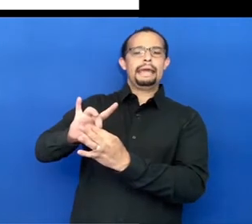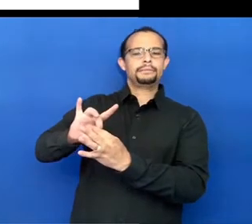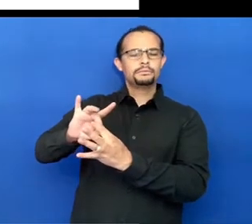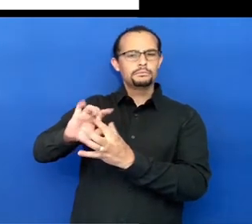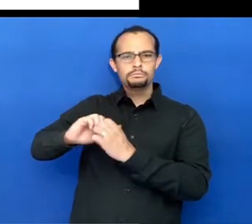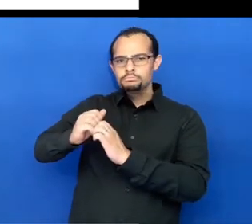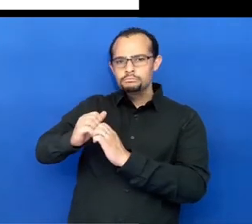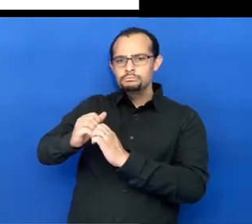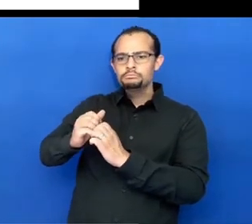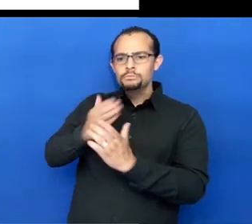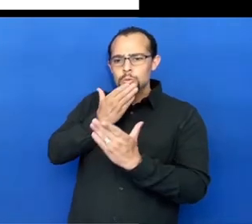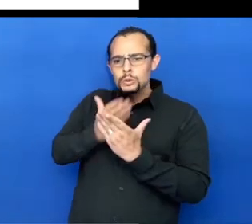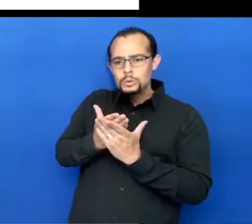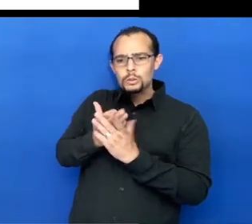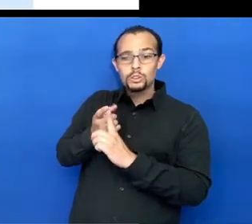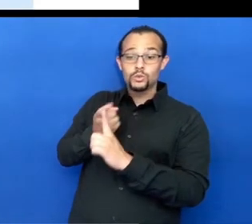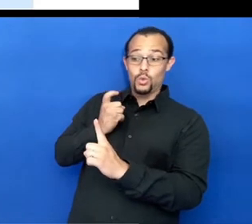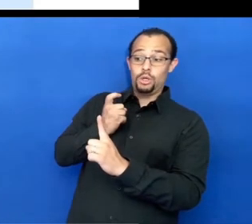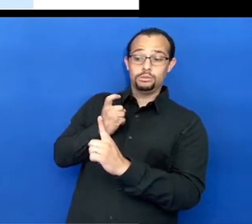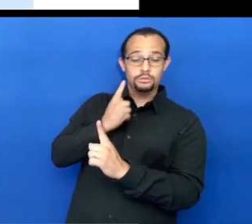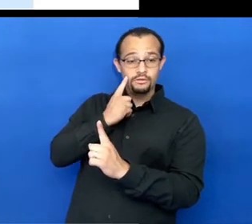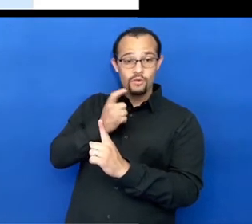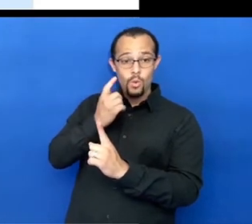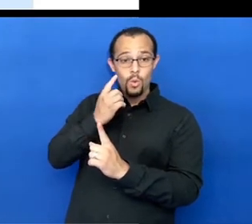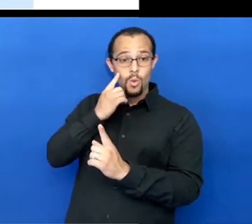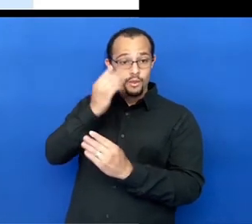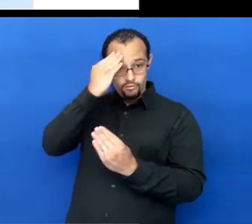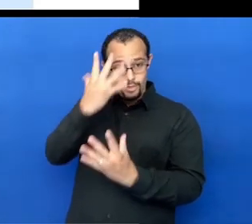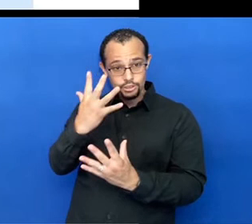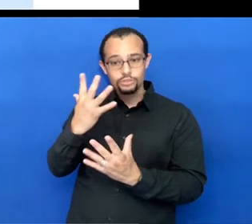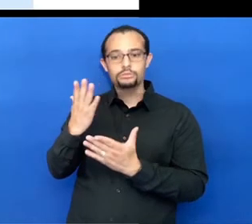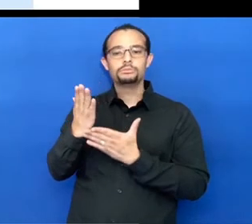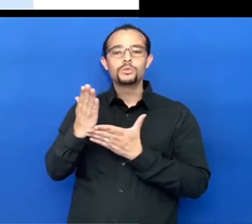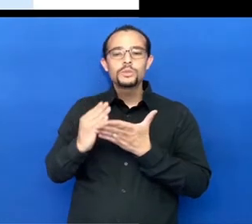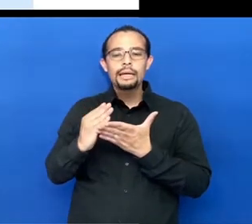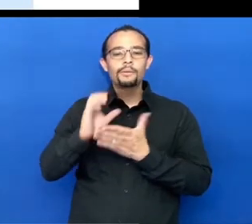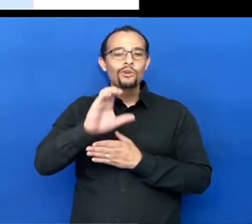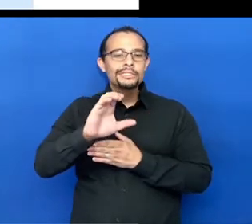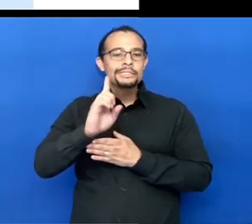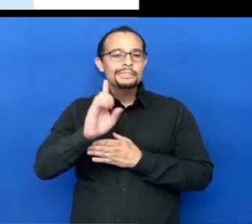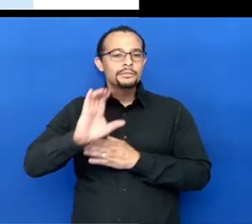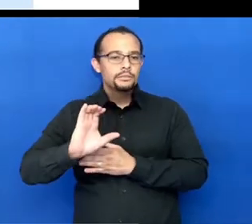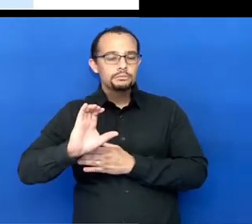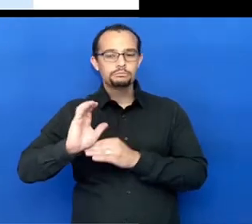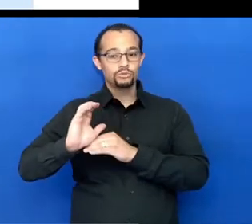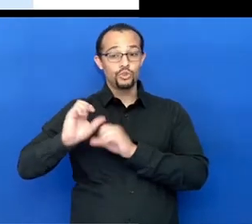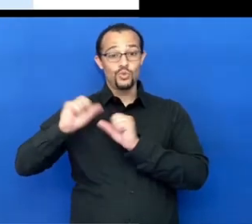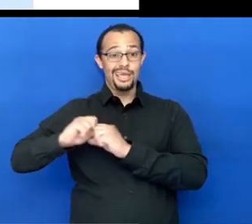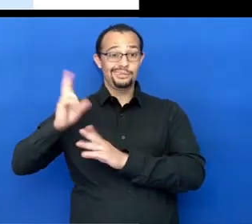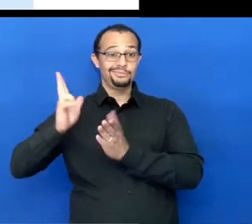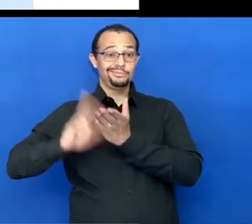Additionally, remember, I encourage you all to tap in to get those updates. But these are a few